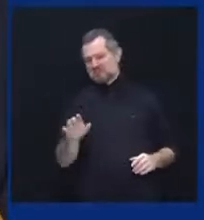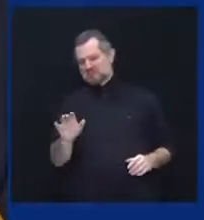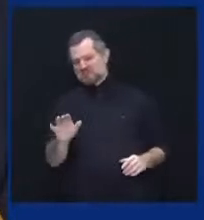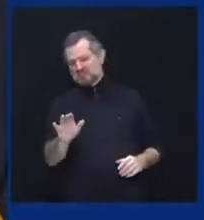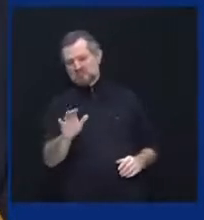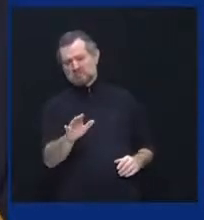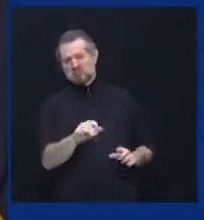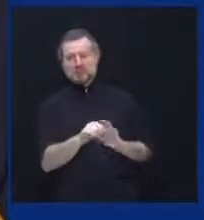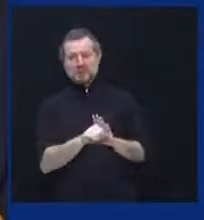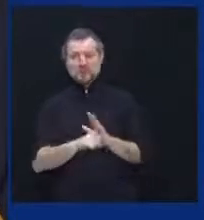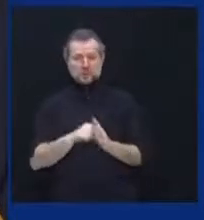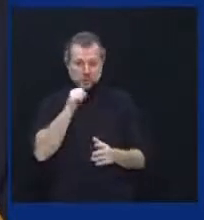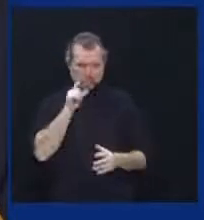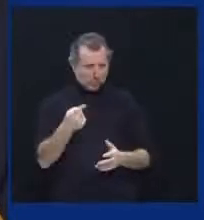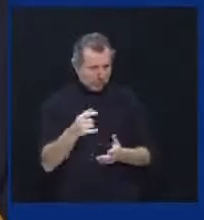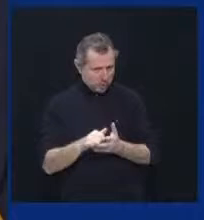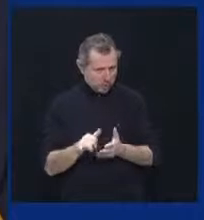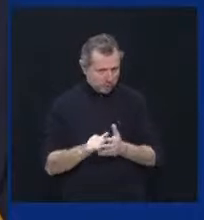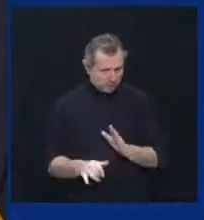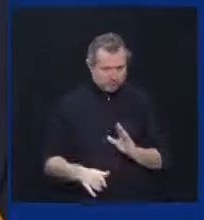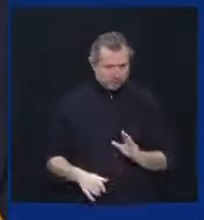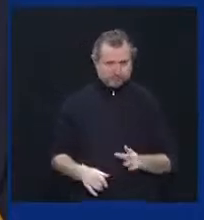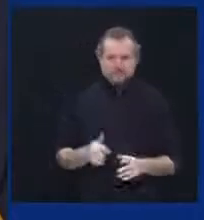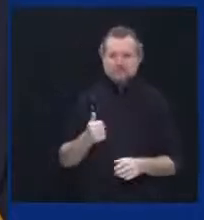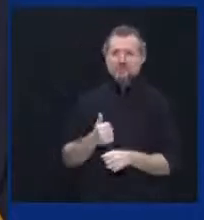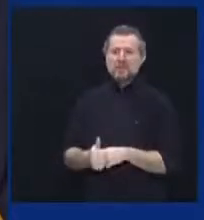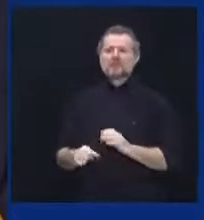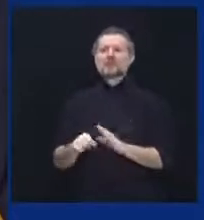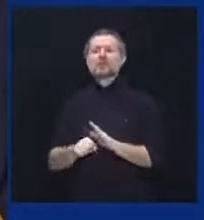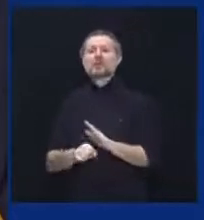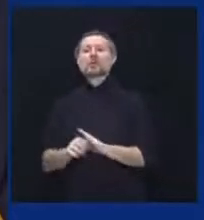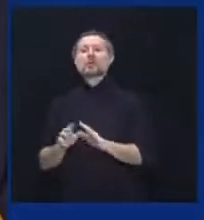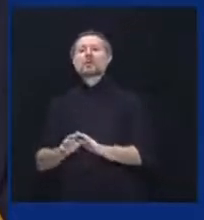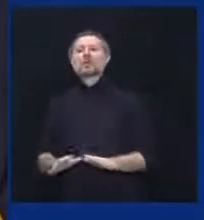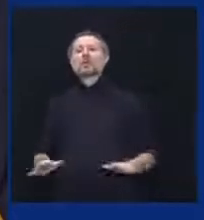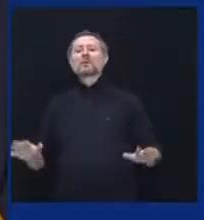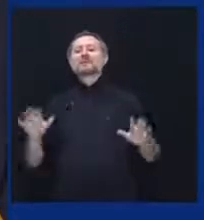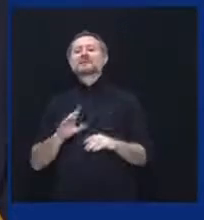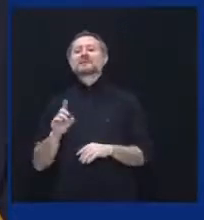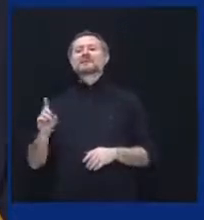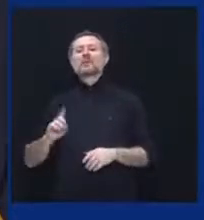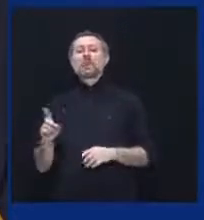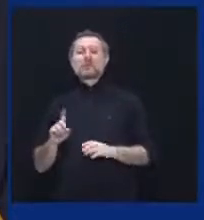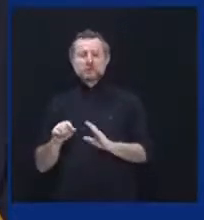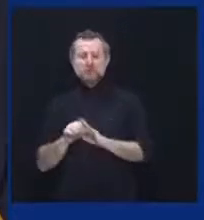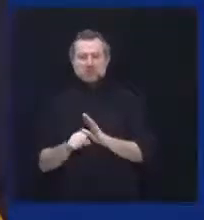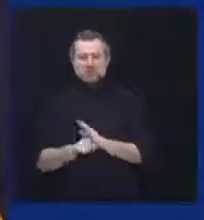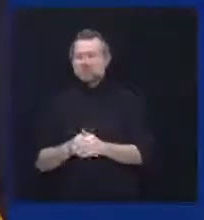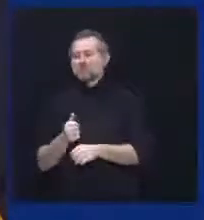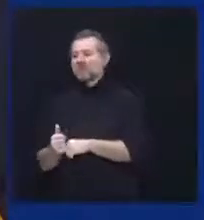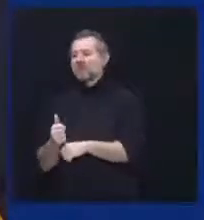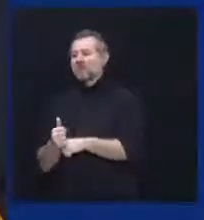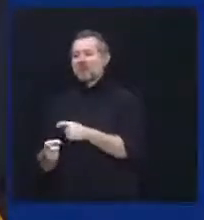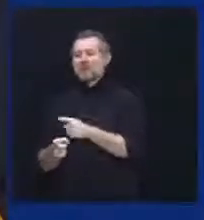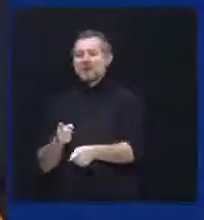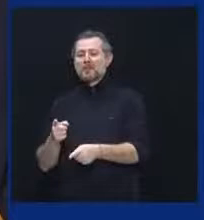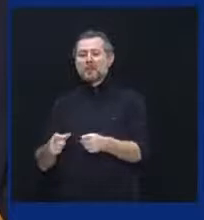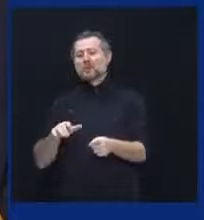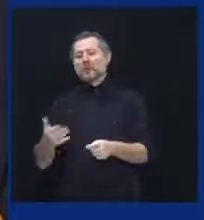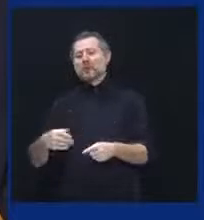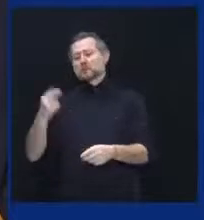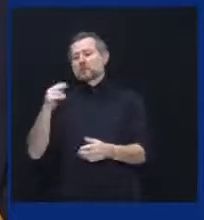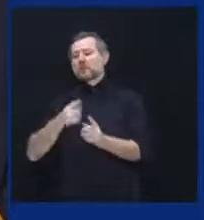not just New York, by the way, they blamed all the Democratic states for the deaths in nursing